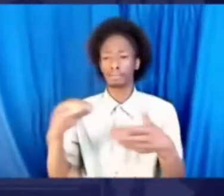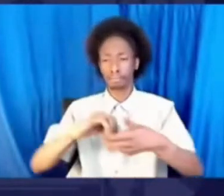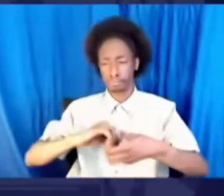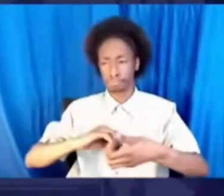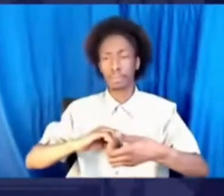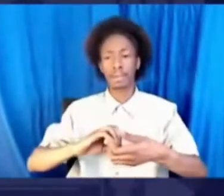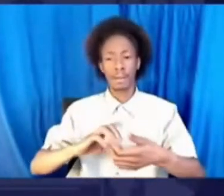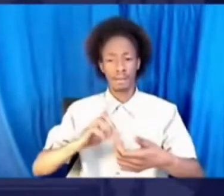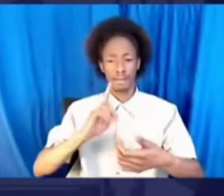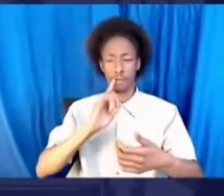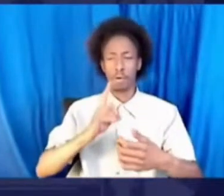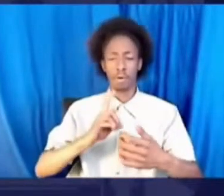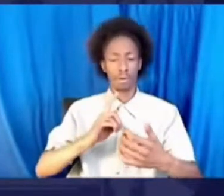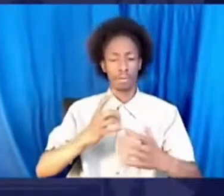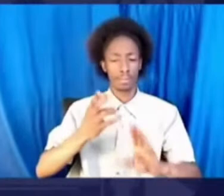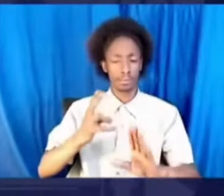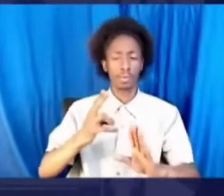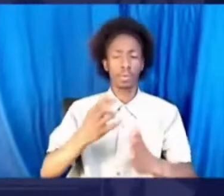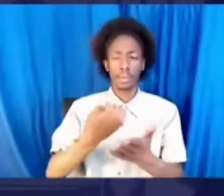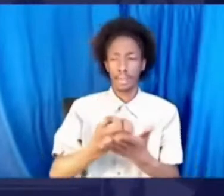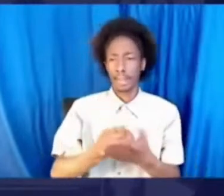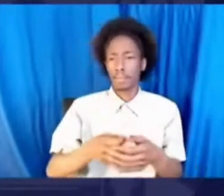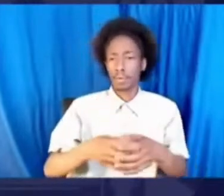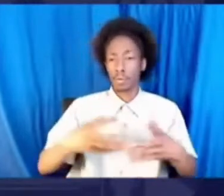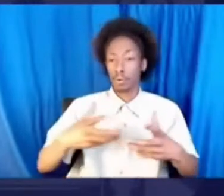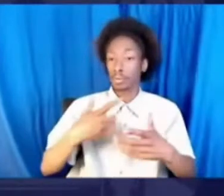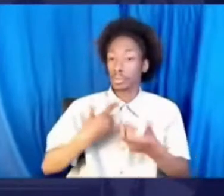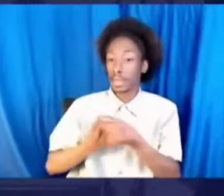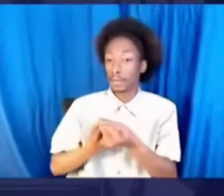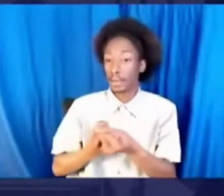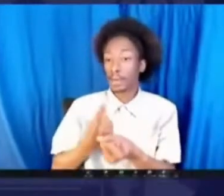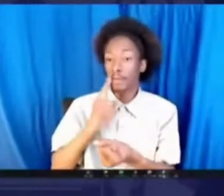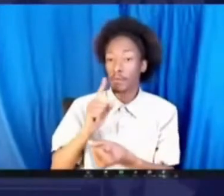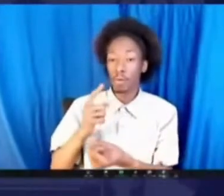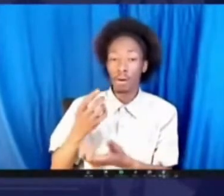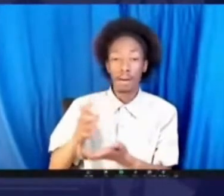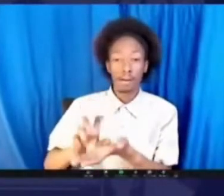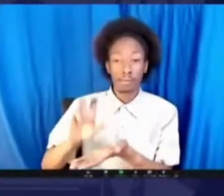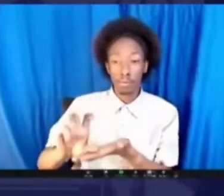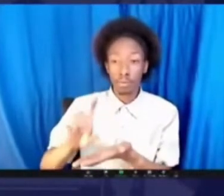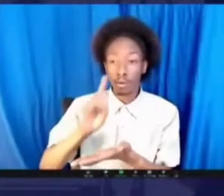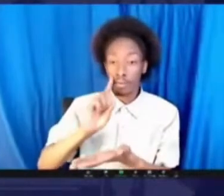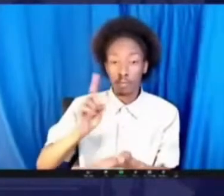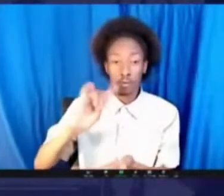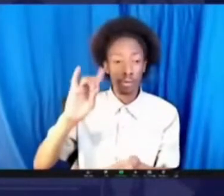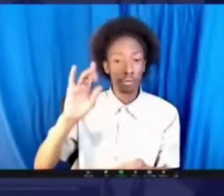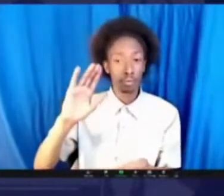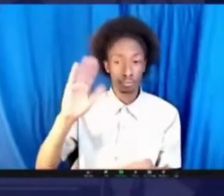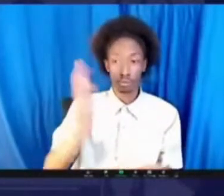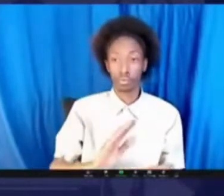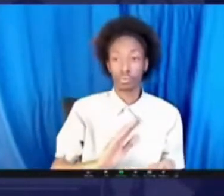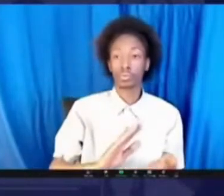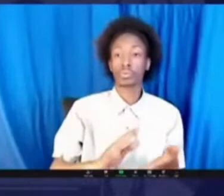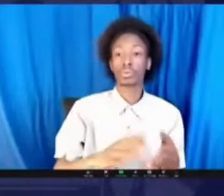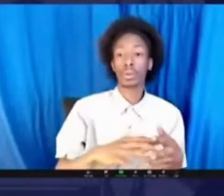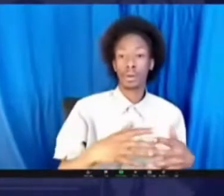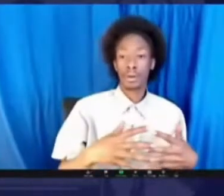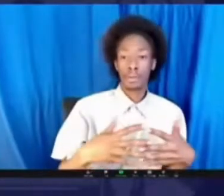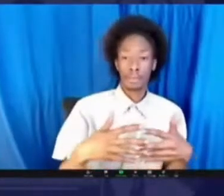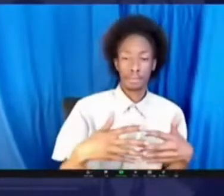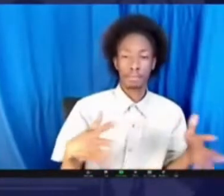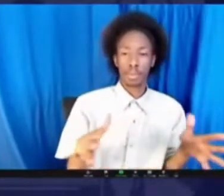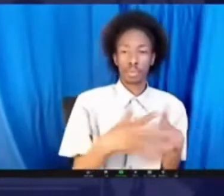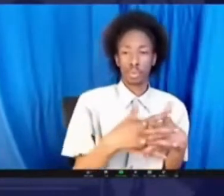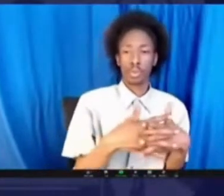growth. She's advocated for investments to reduce maternal mortality, which